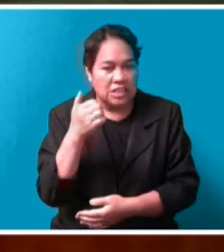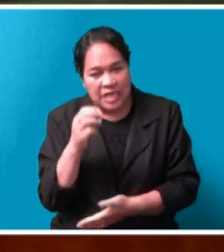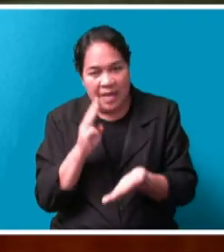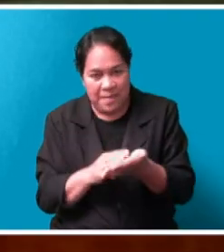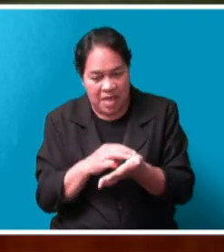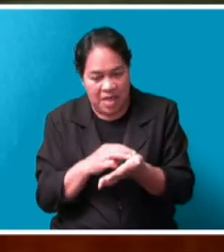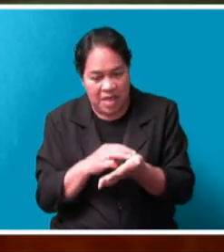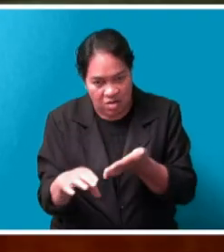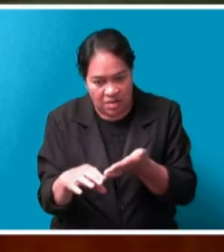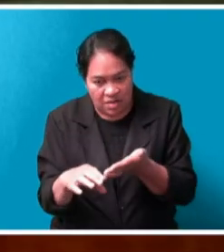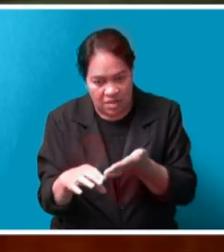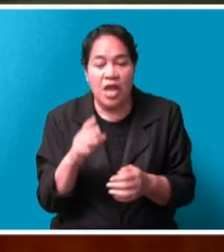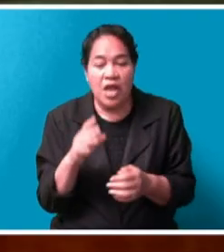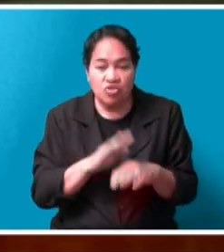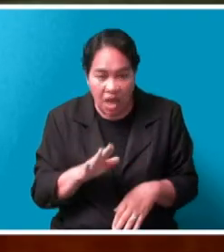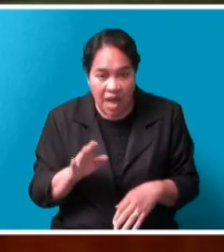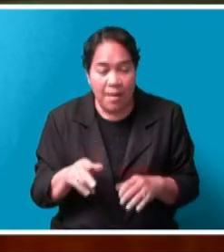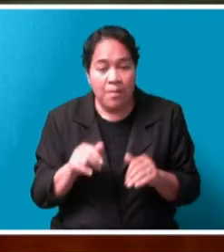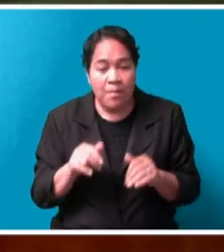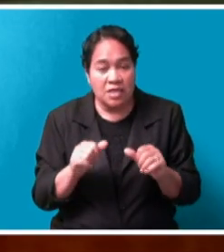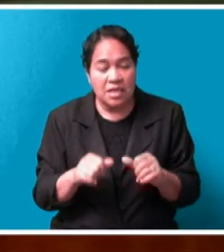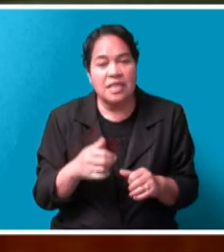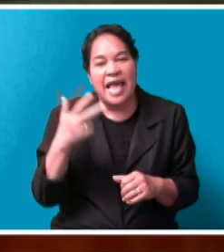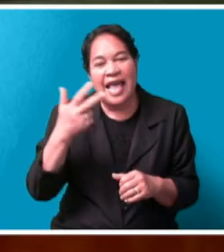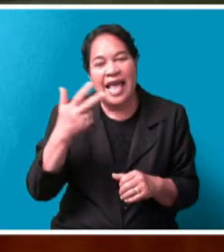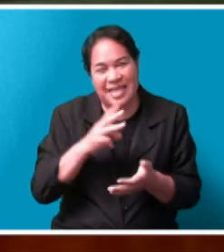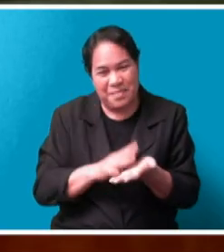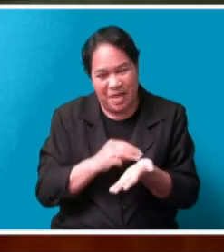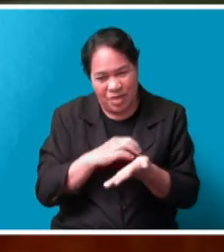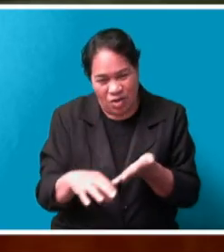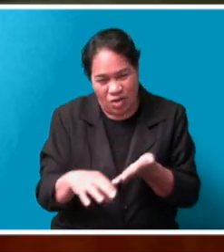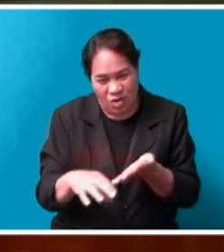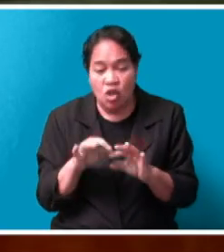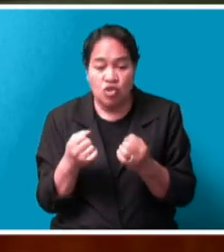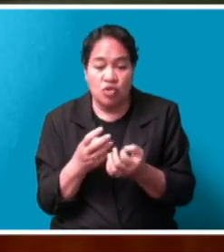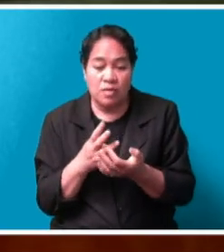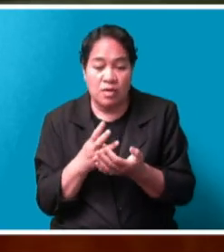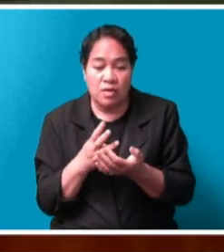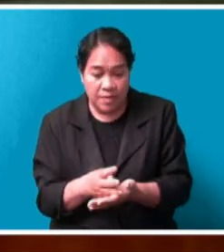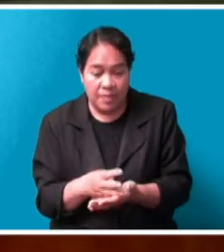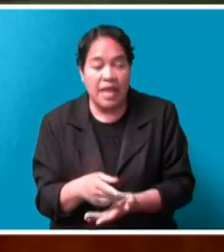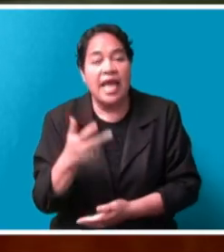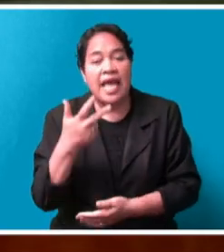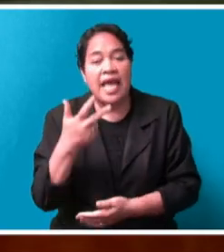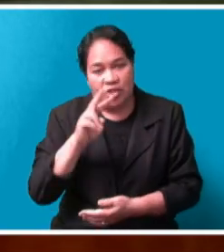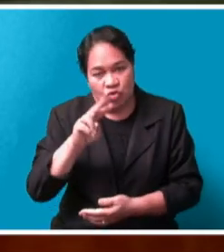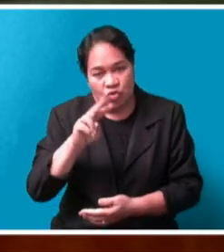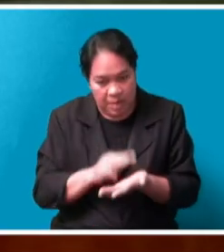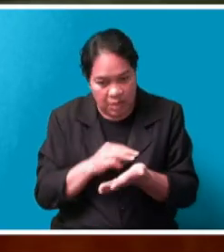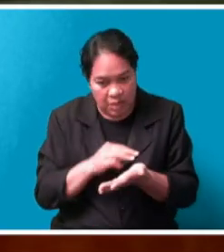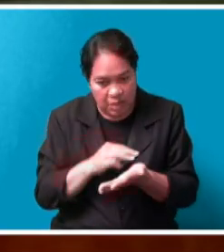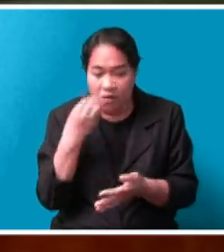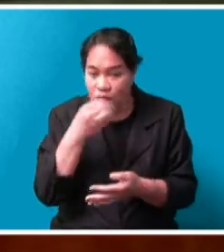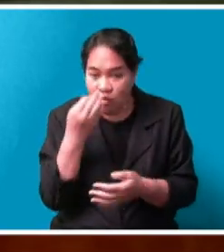46,464,000. Child Protection Allowance, more than 18 million. Social Pension Scheme, more than 82 million. Food Allowance for